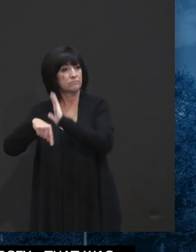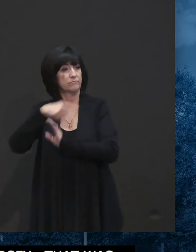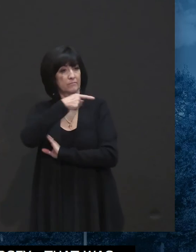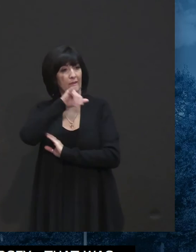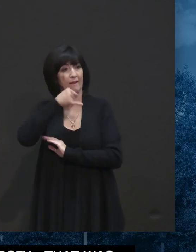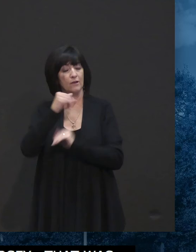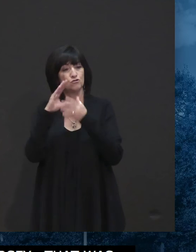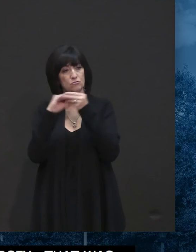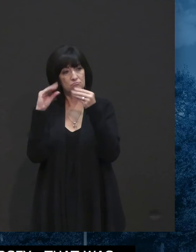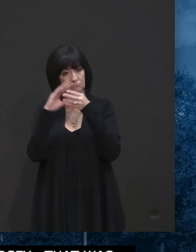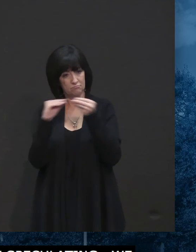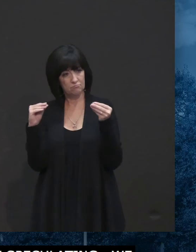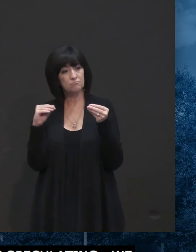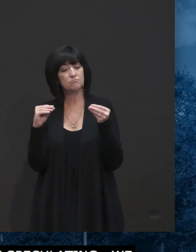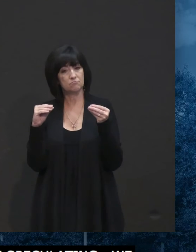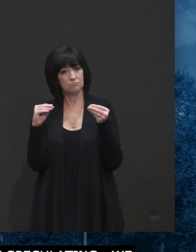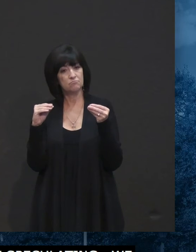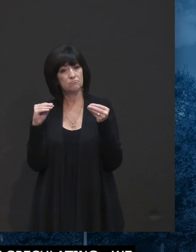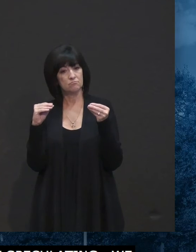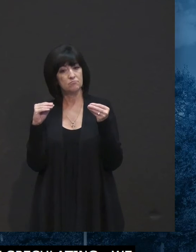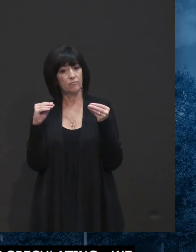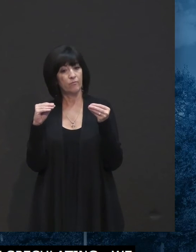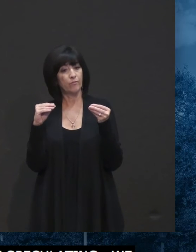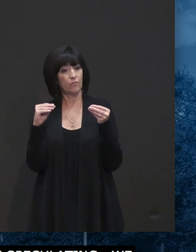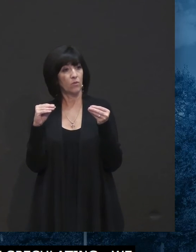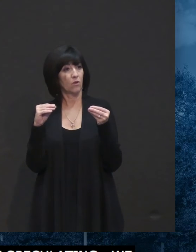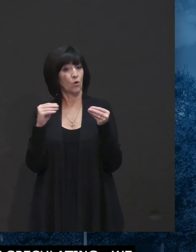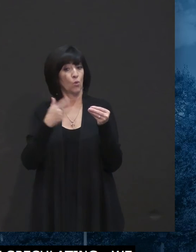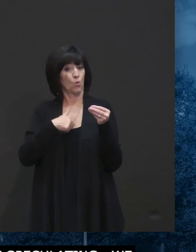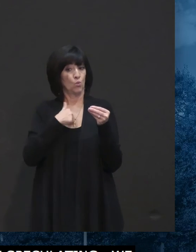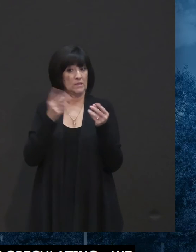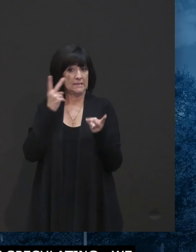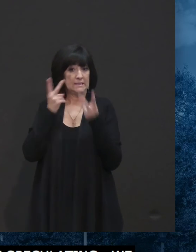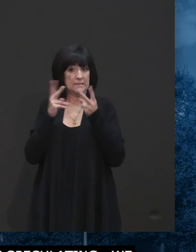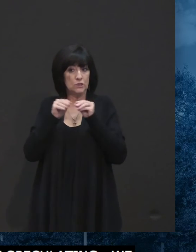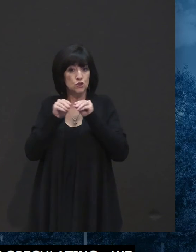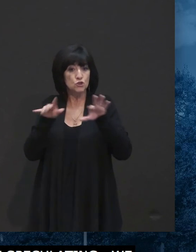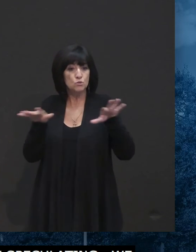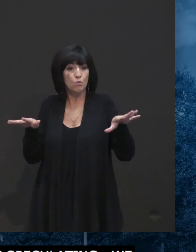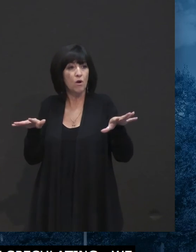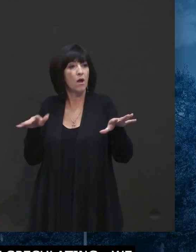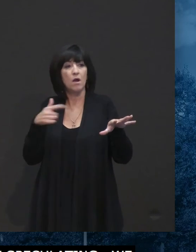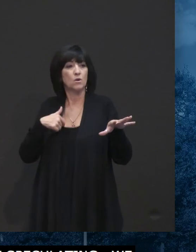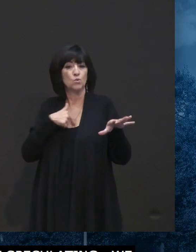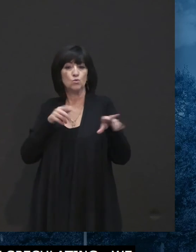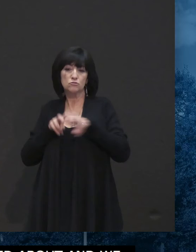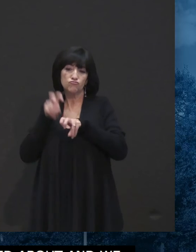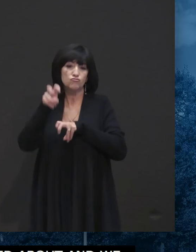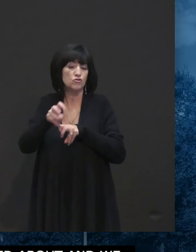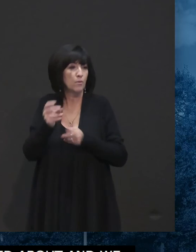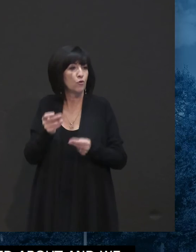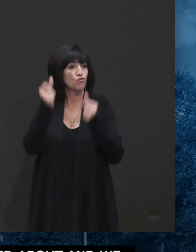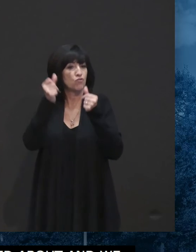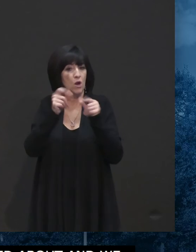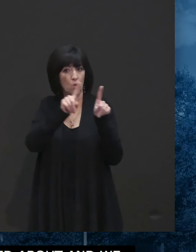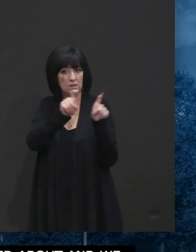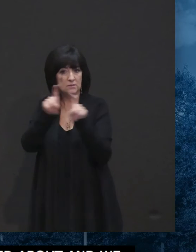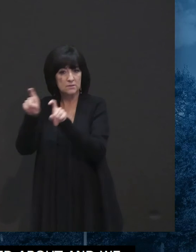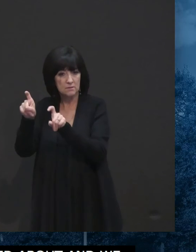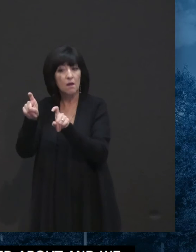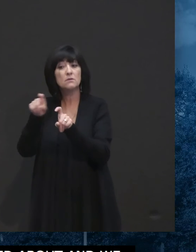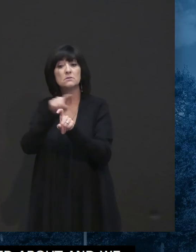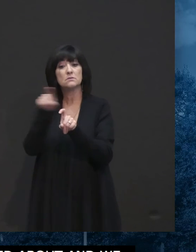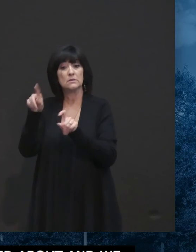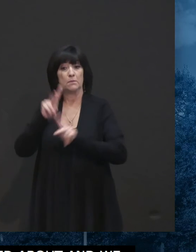of some of these surges that other communities are seeing, particularly in higher ed. We work closely with the